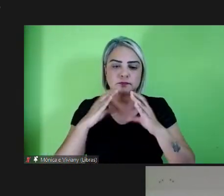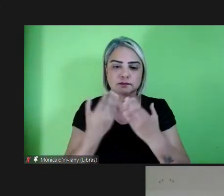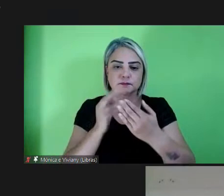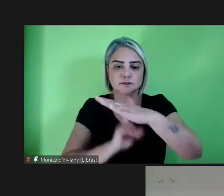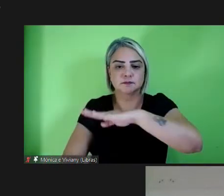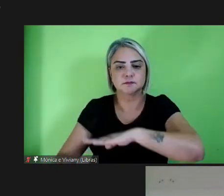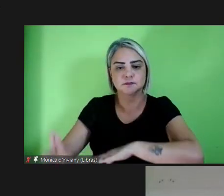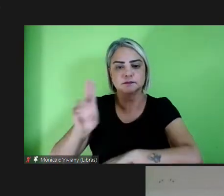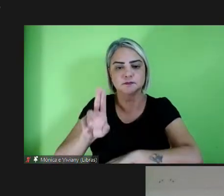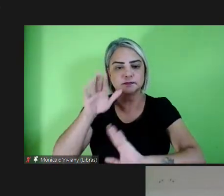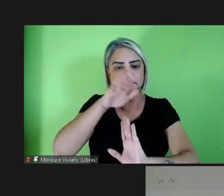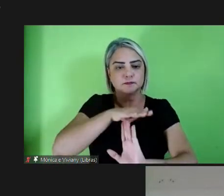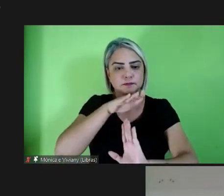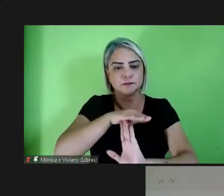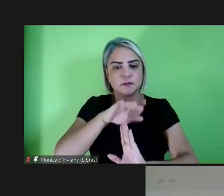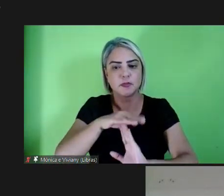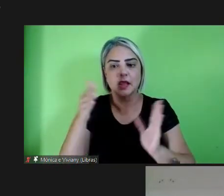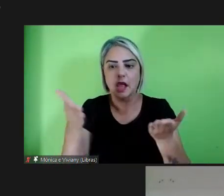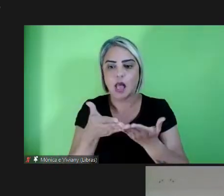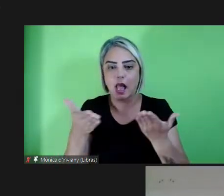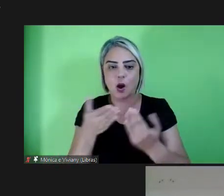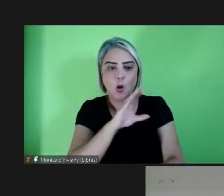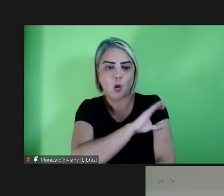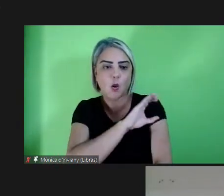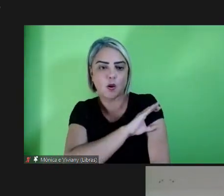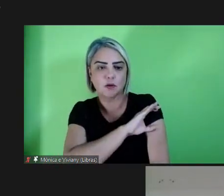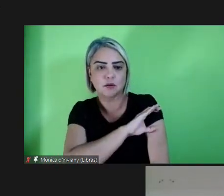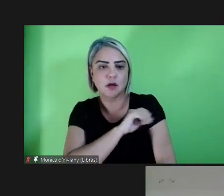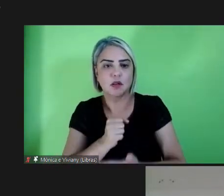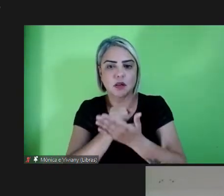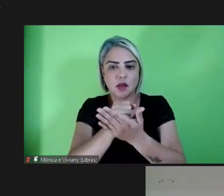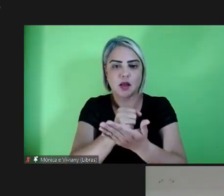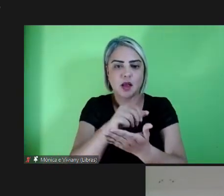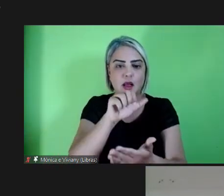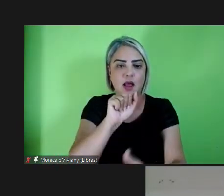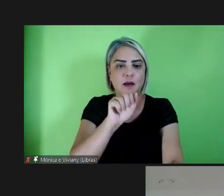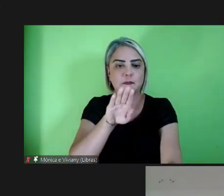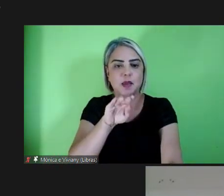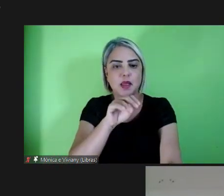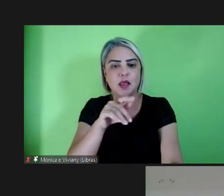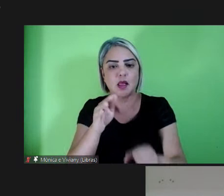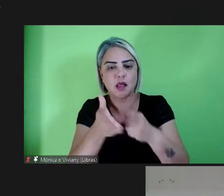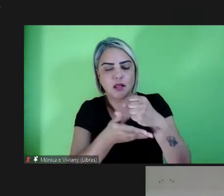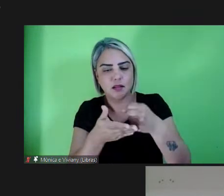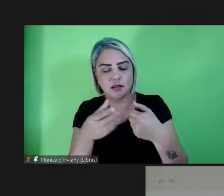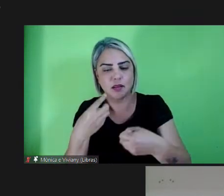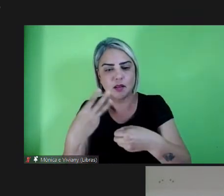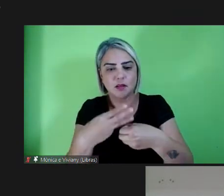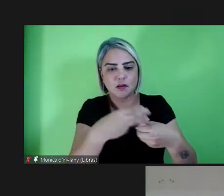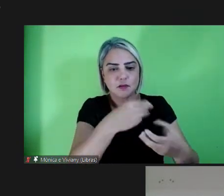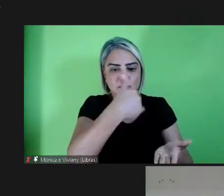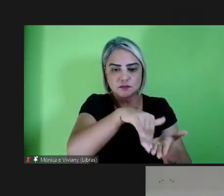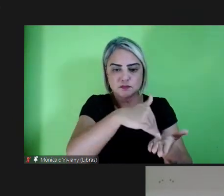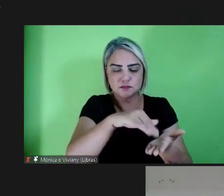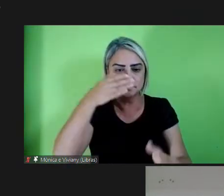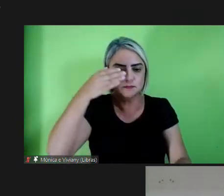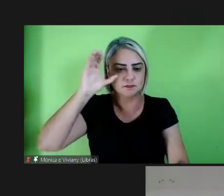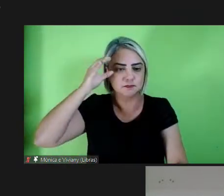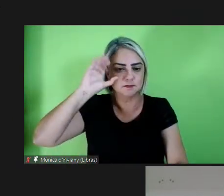Master in Collective Health by the Federal University of Paraná, and currently coordinates the support to the APS in the Municipal